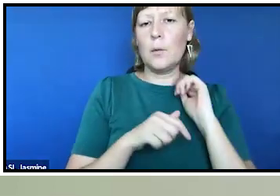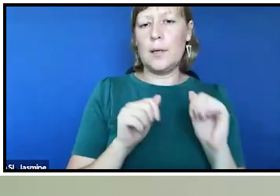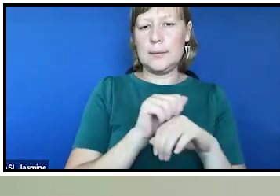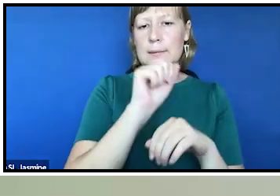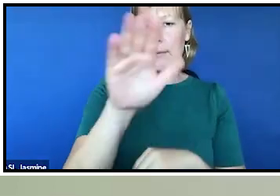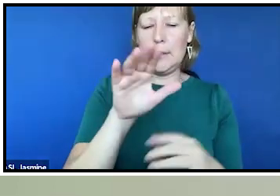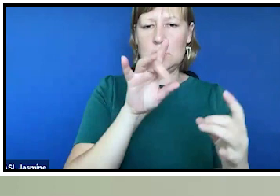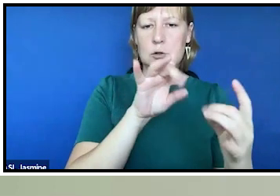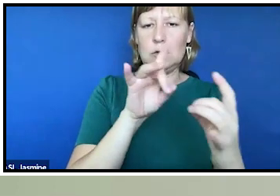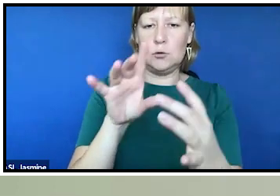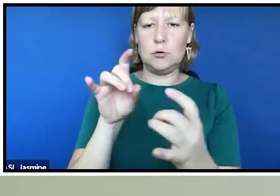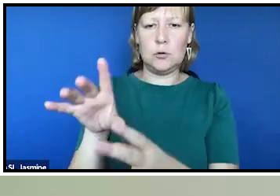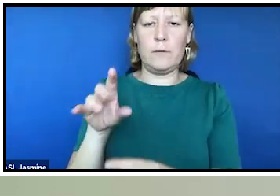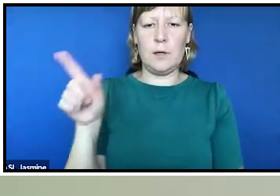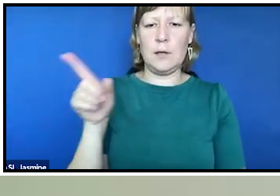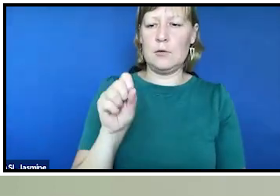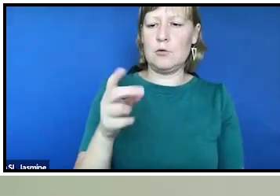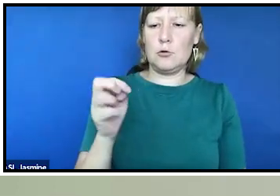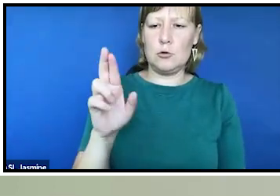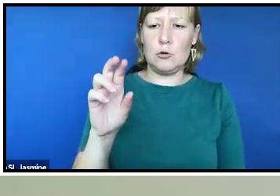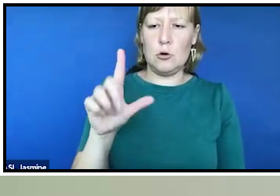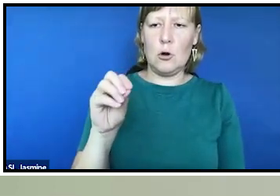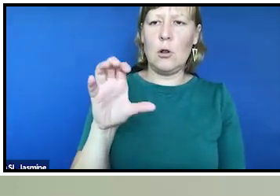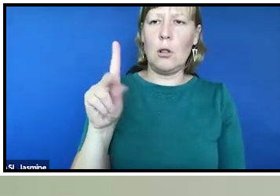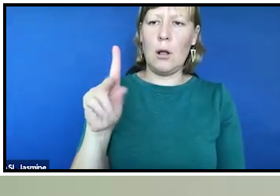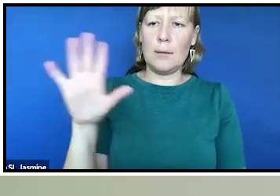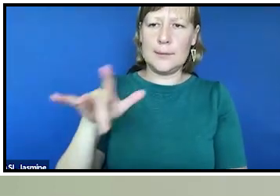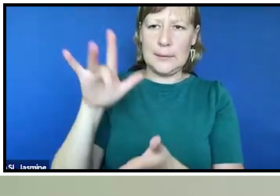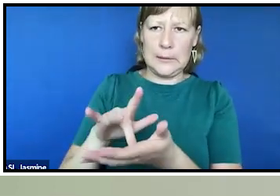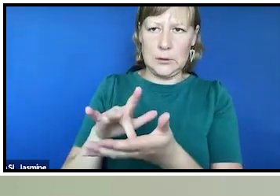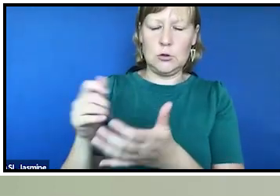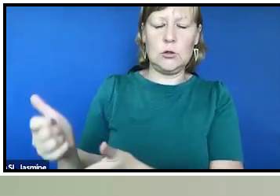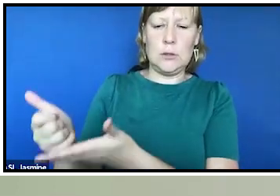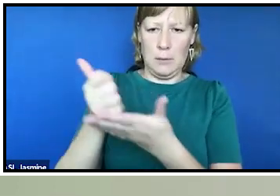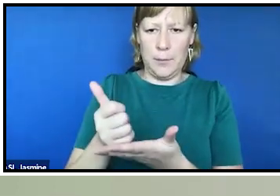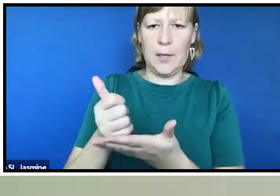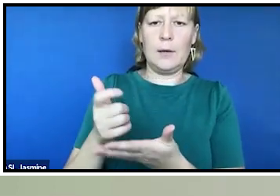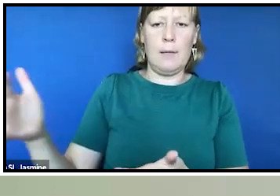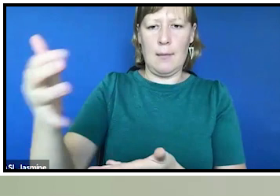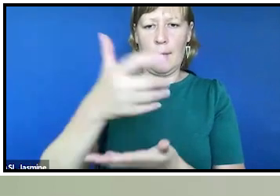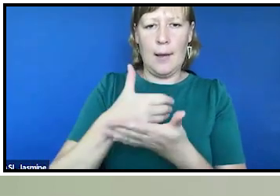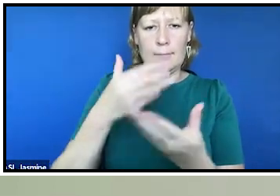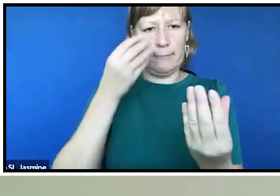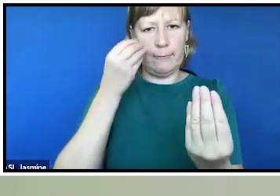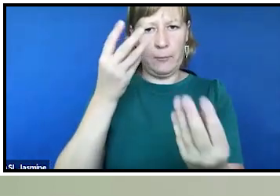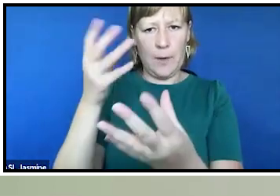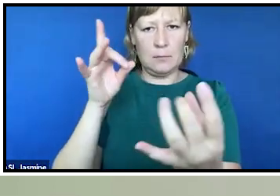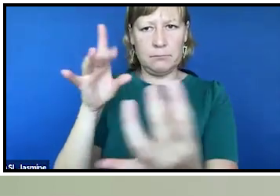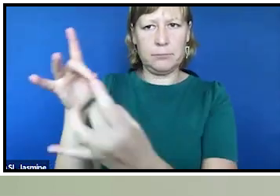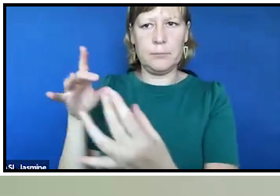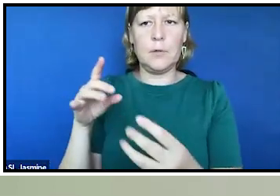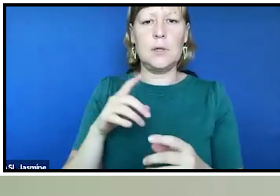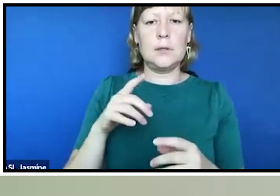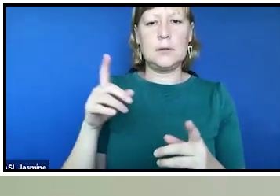put out by the Sherlock Center because they are helping us to collect that information. And to date, they haven't received as